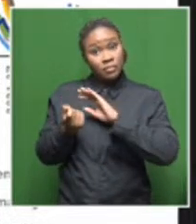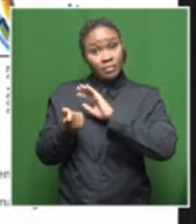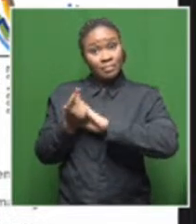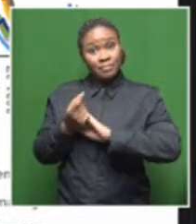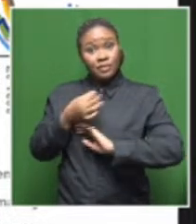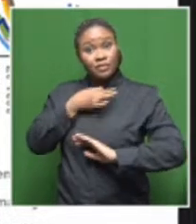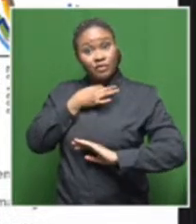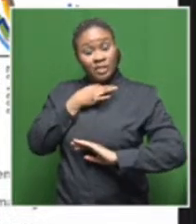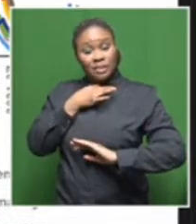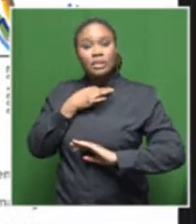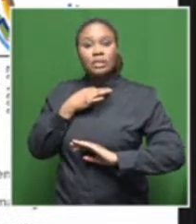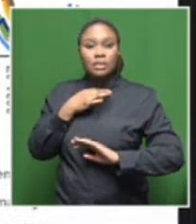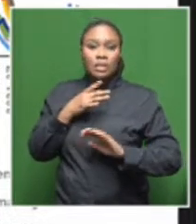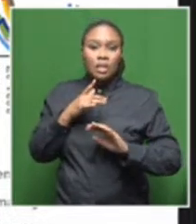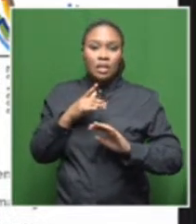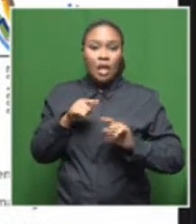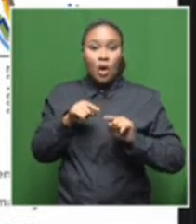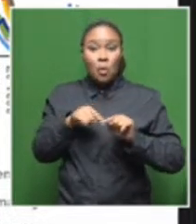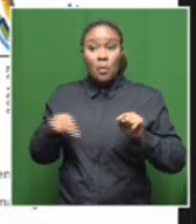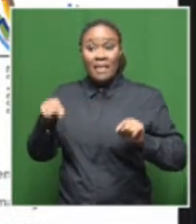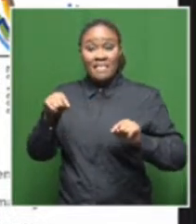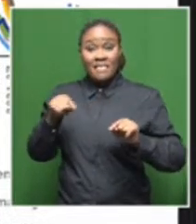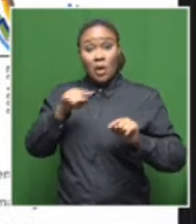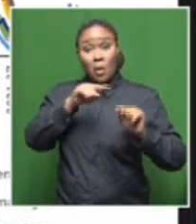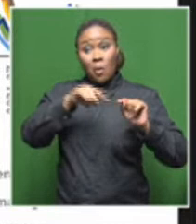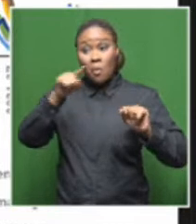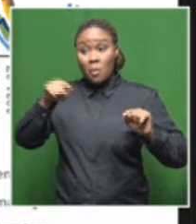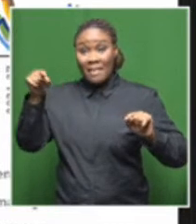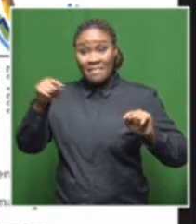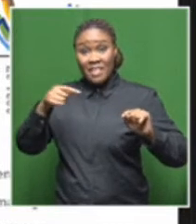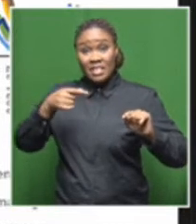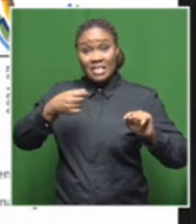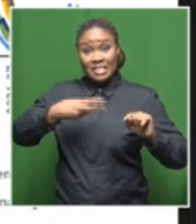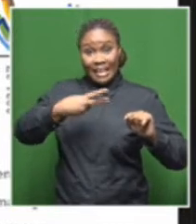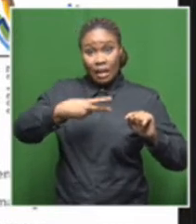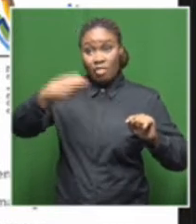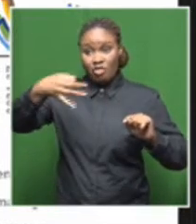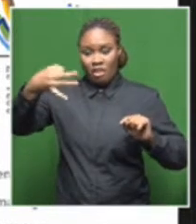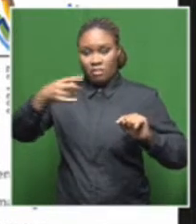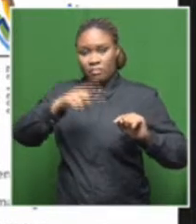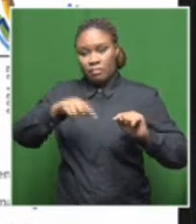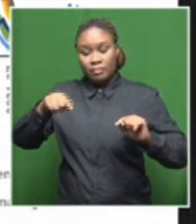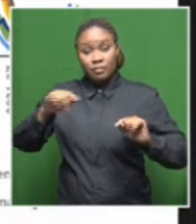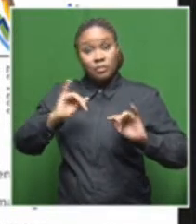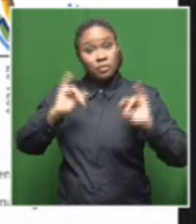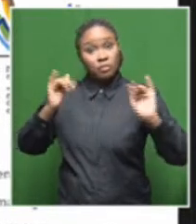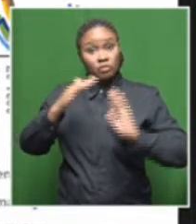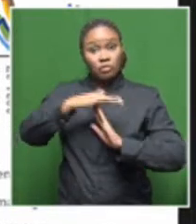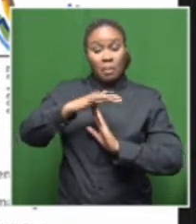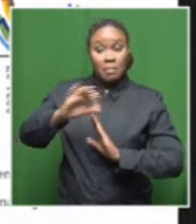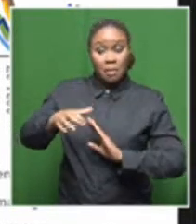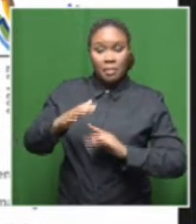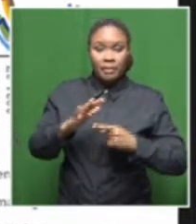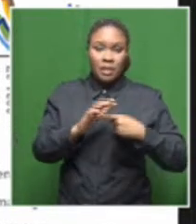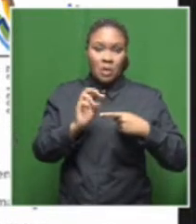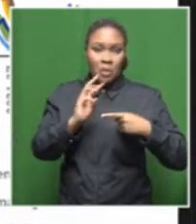and third waves, and that the provinces that had the higher incidence risks were Western Cape,